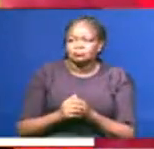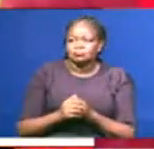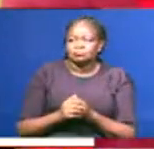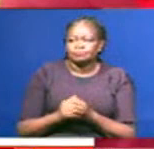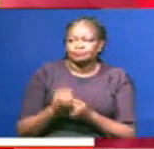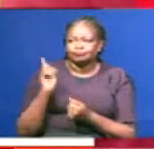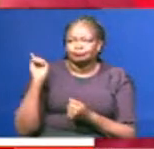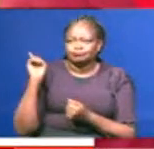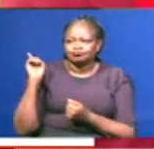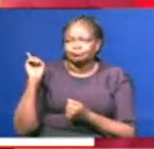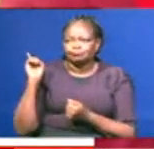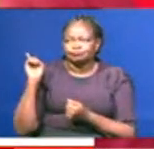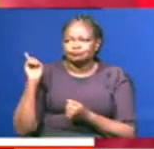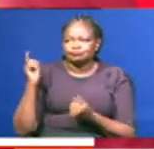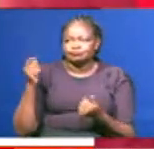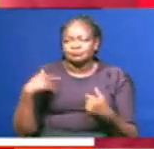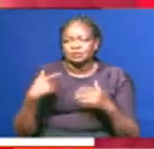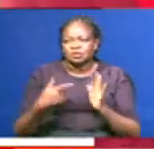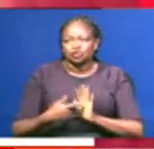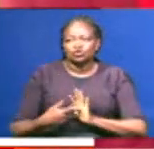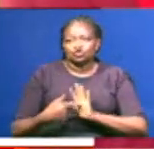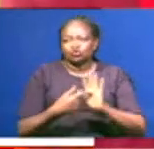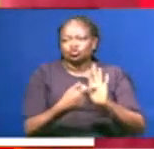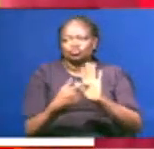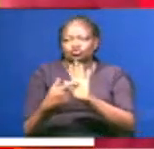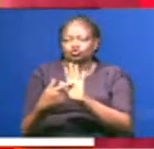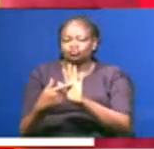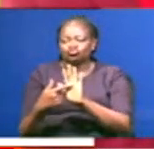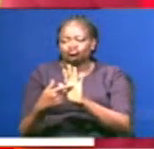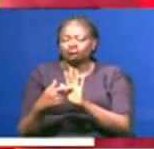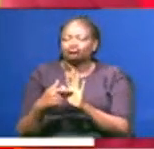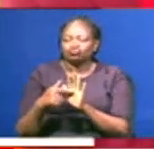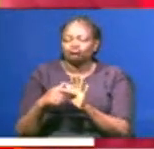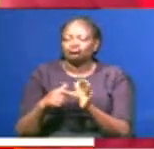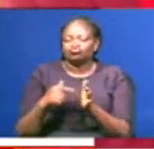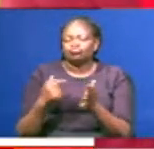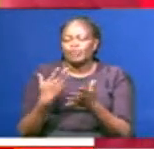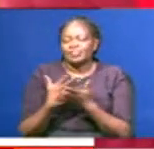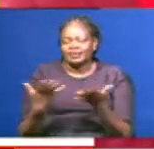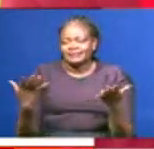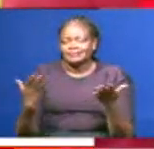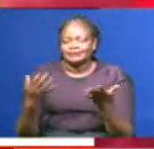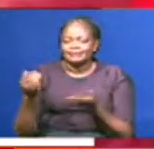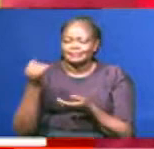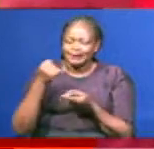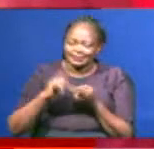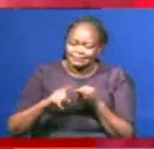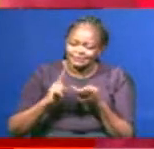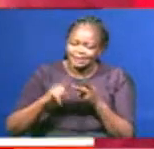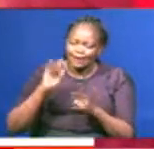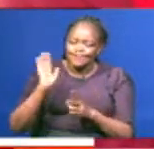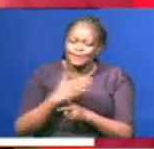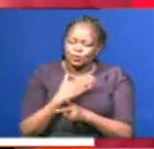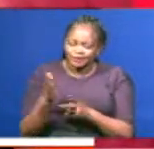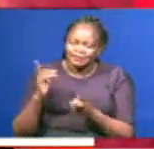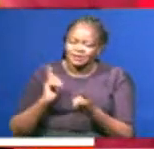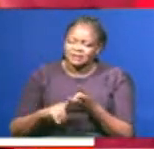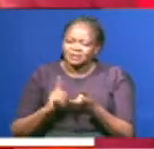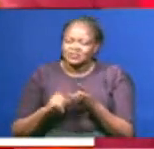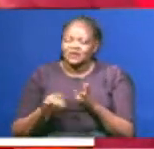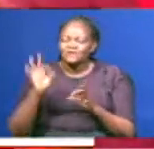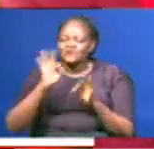able to showcase our creatives in art, in music, in